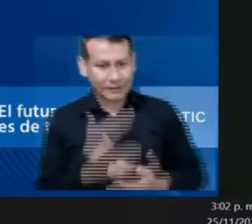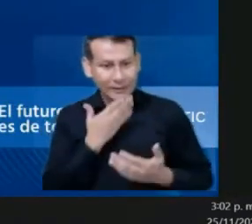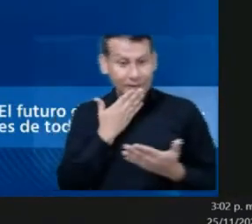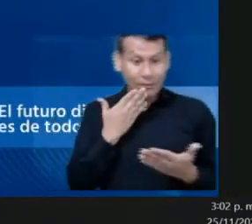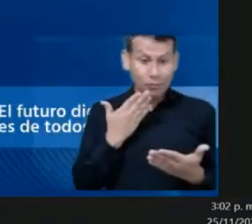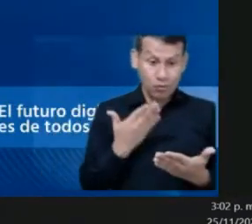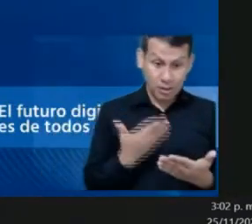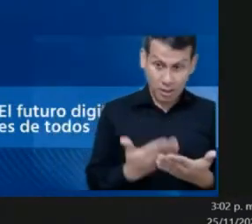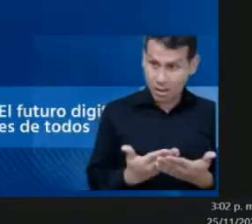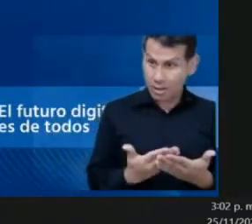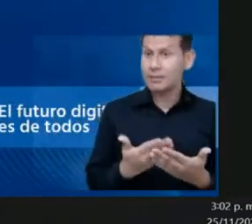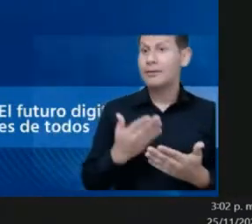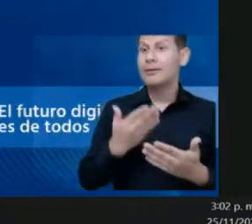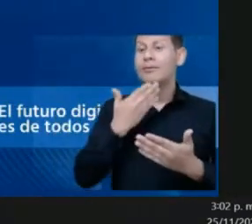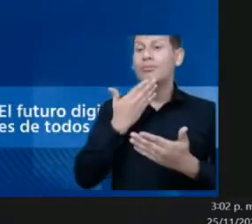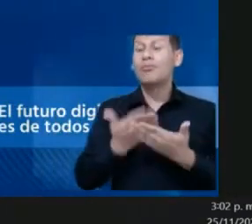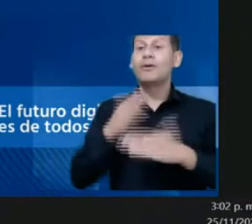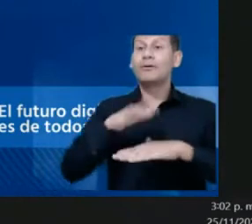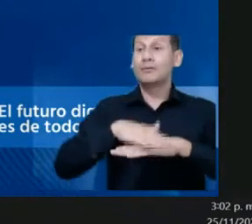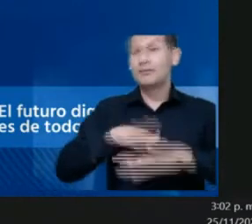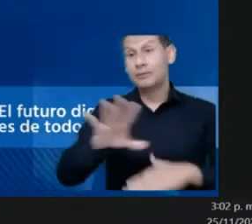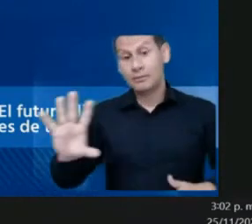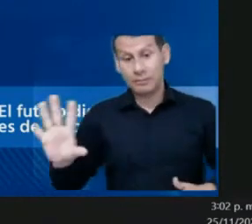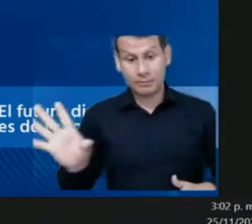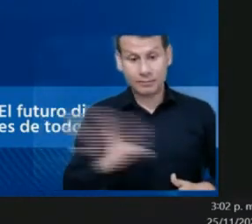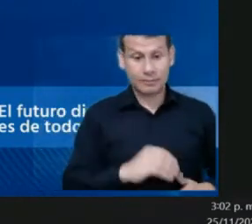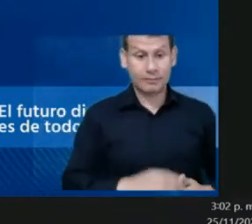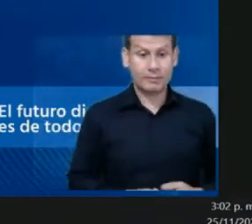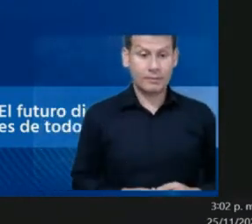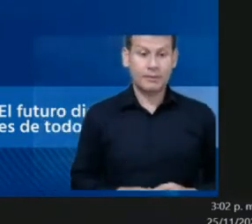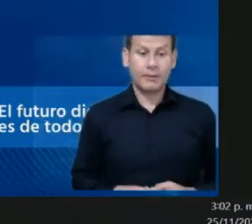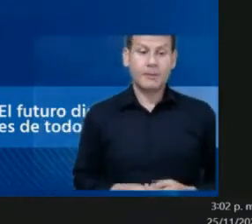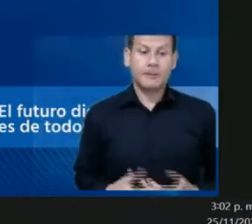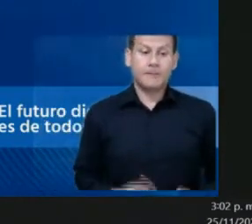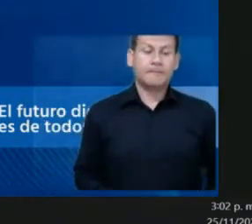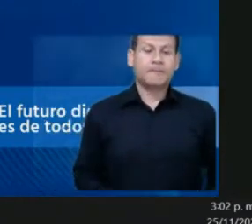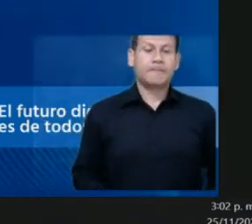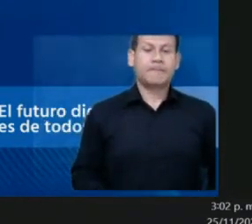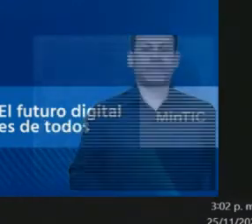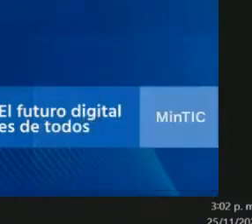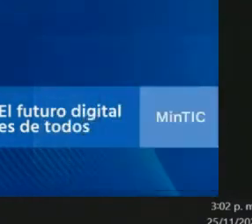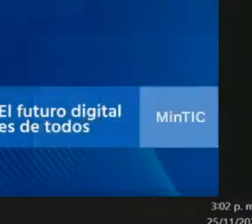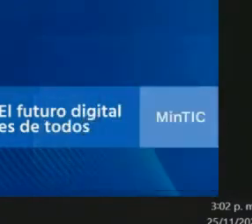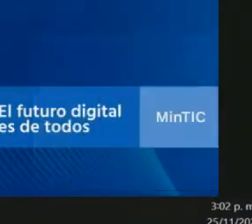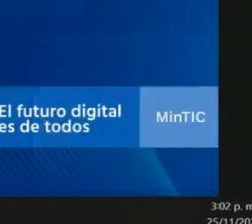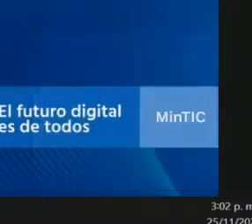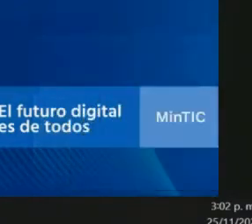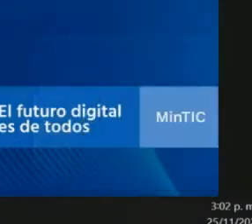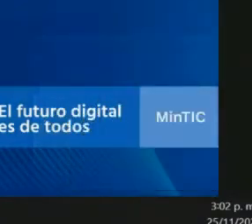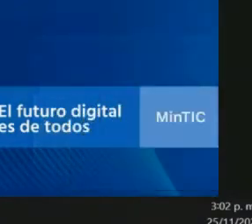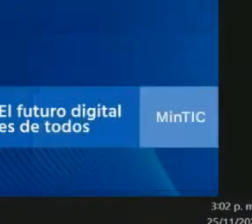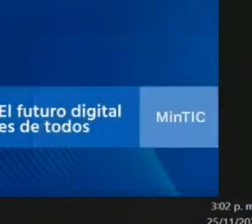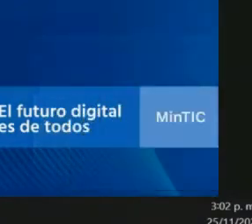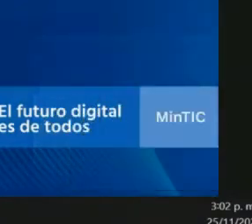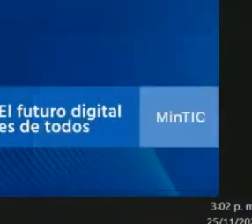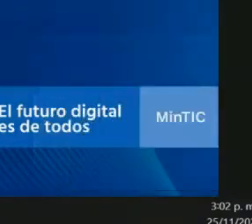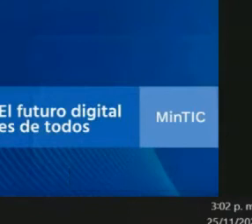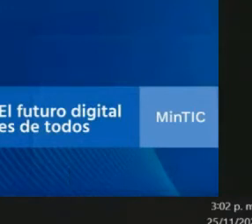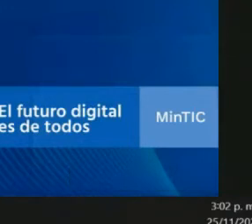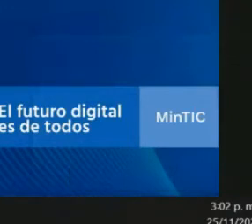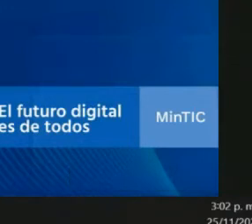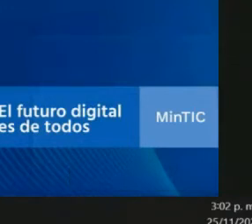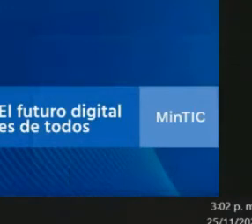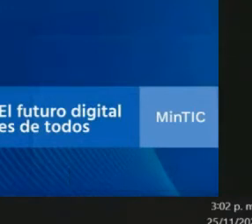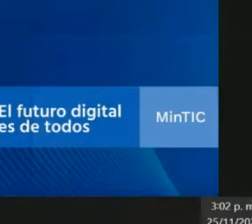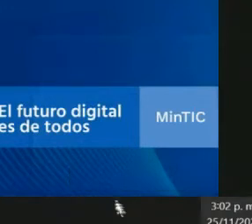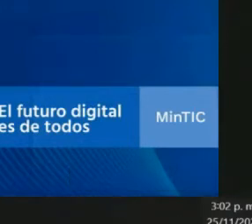good afternoon to all. Next slide, please. Yes, sir. Yes, I'm making an echo of what Christian